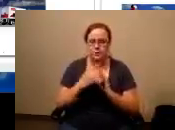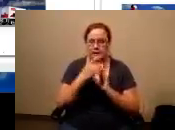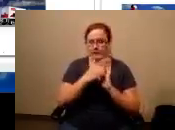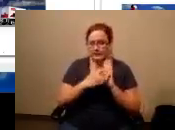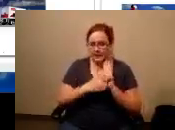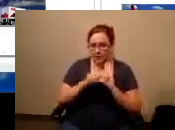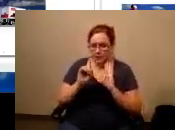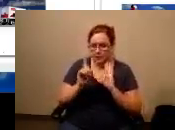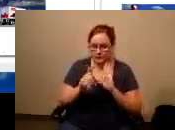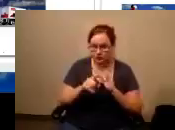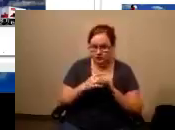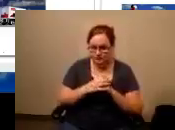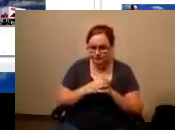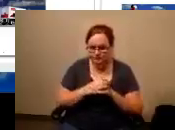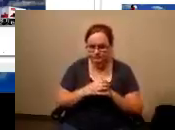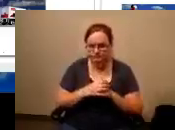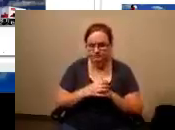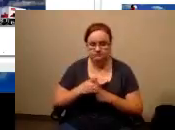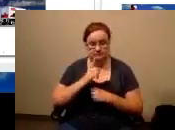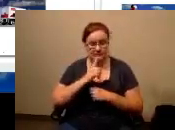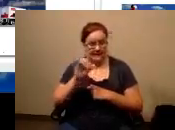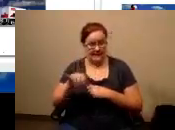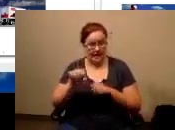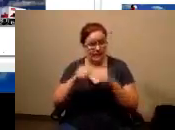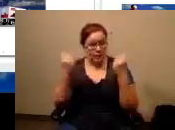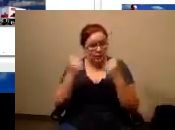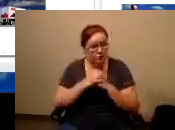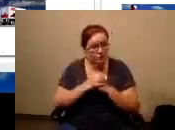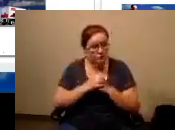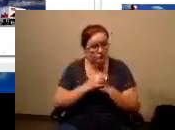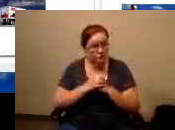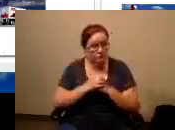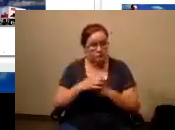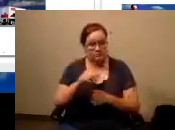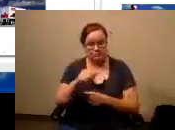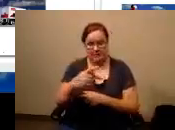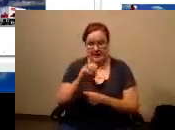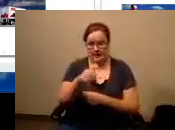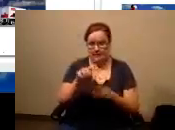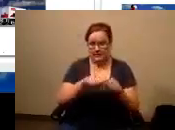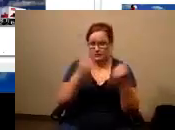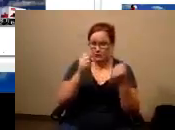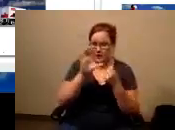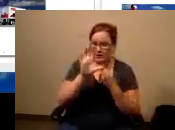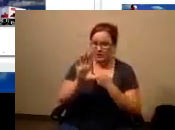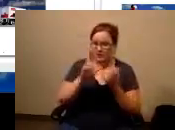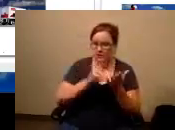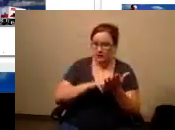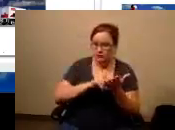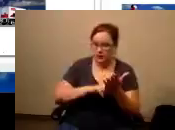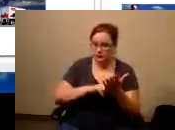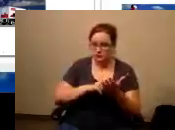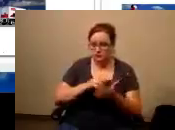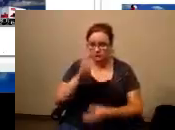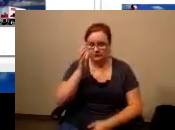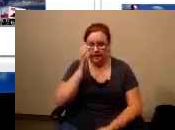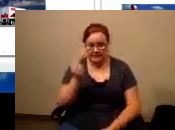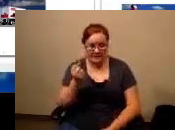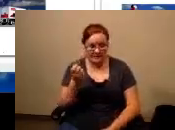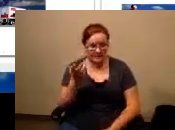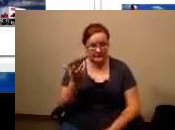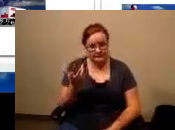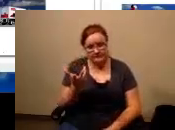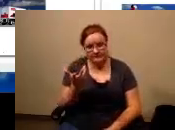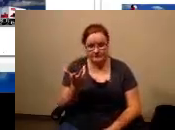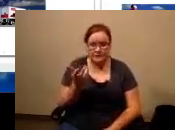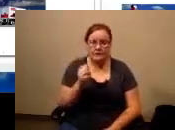question. Number one, is that a breach? Did Apex breach the contract? Common sense. Well, they